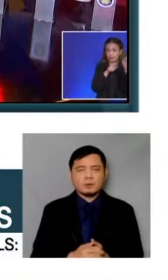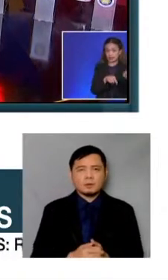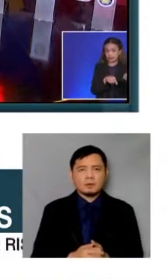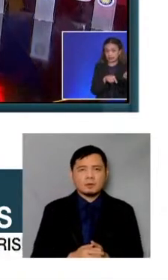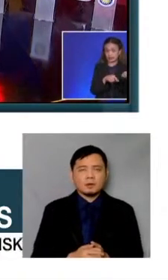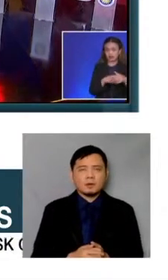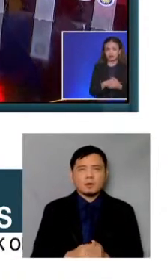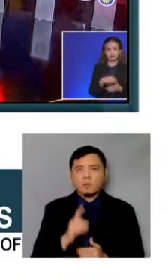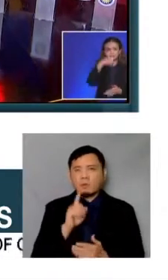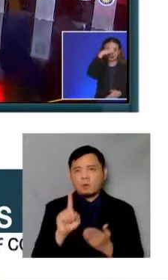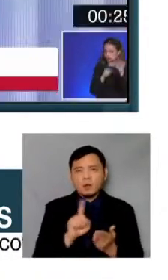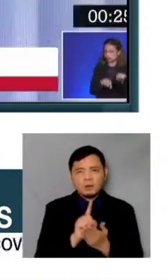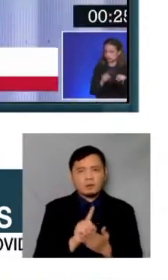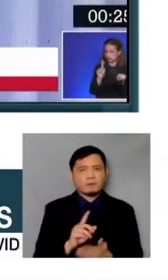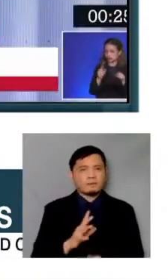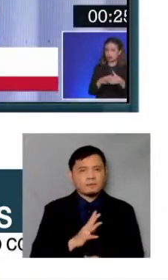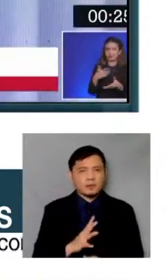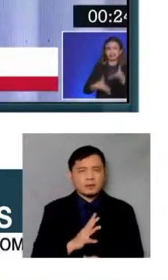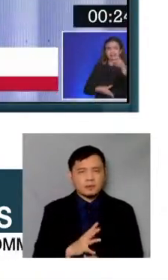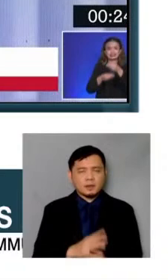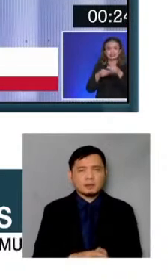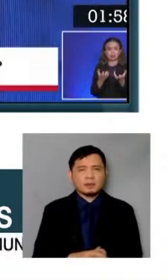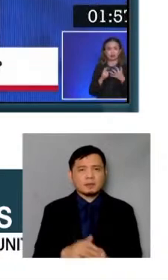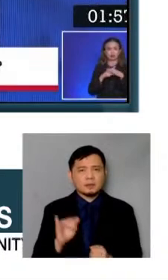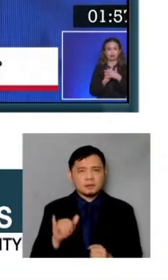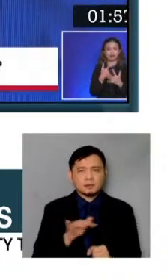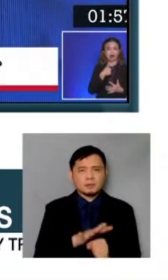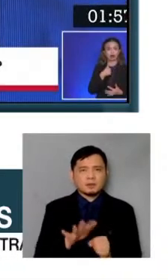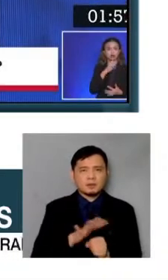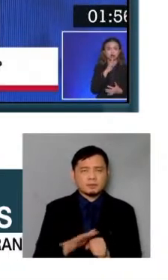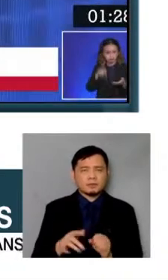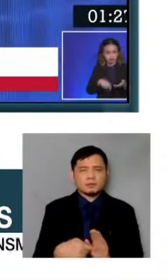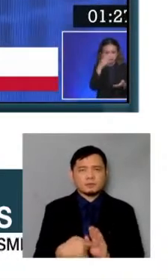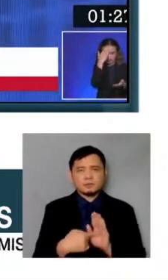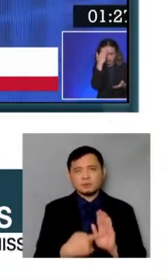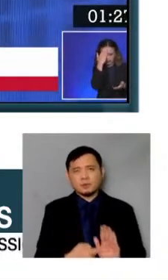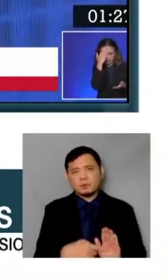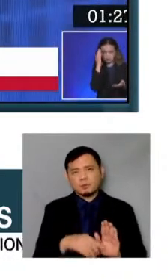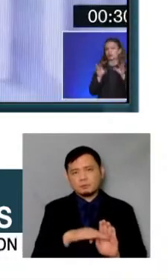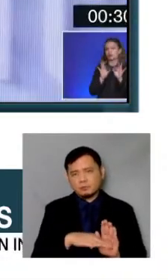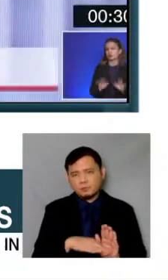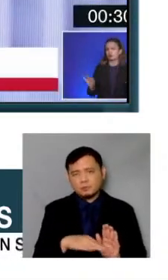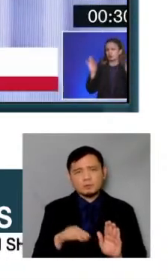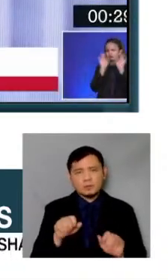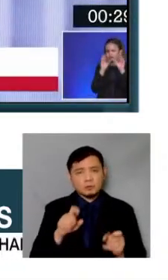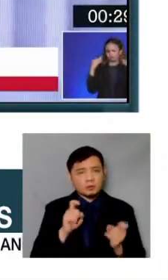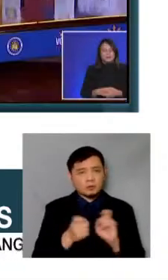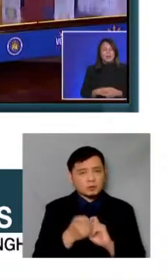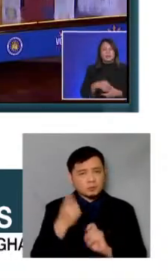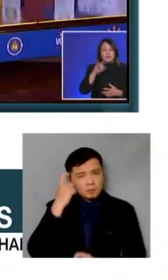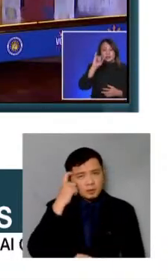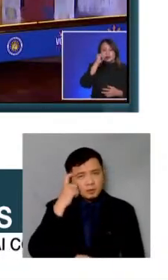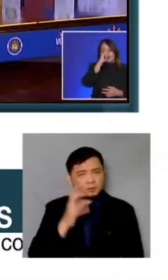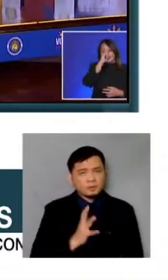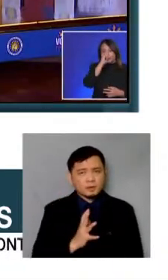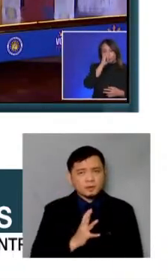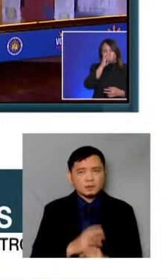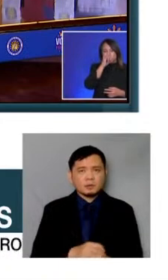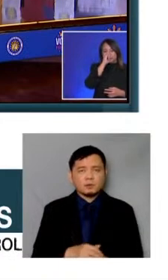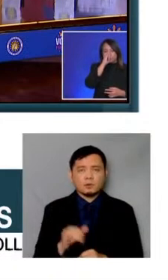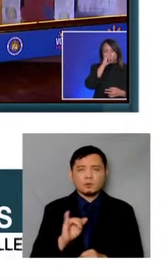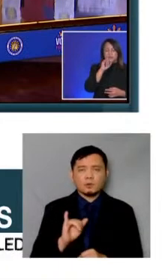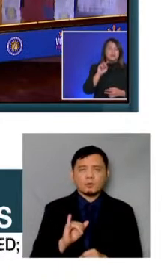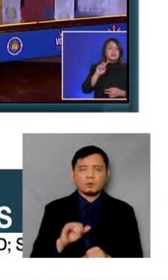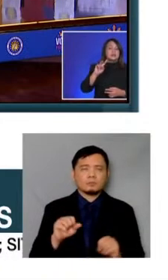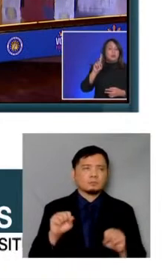is 1 hour, and therefore that is enough for them to at least maybe change their minds, or at least to strengthen or cement